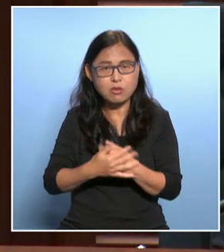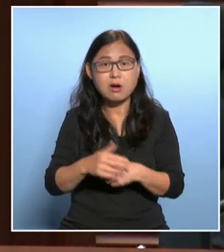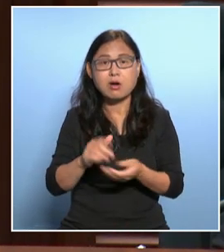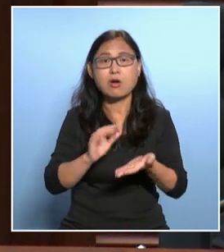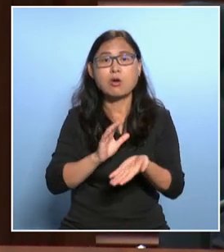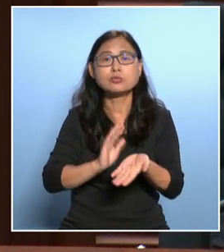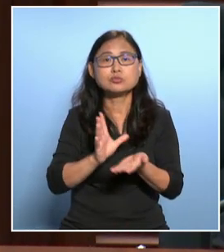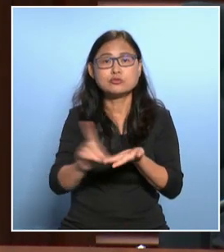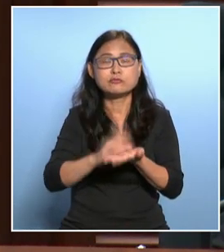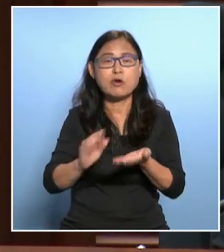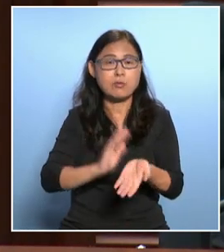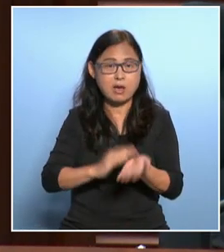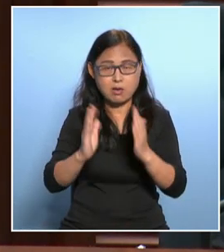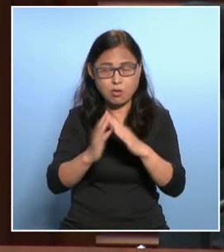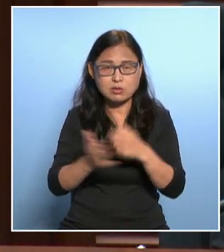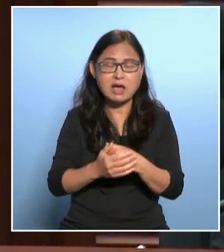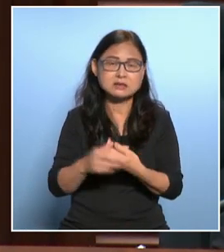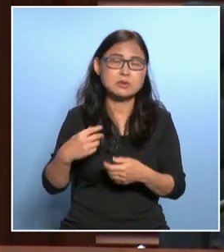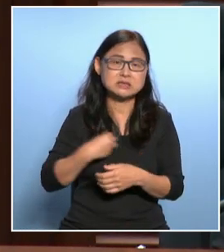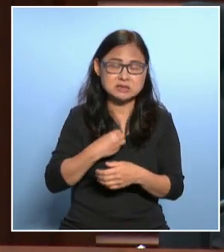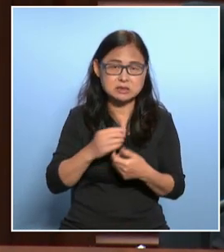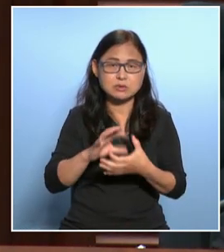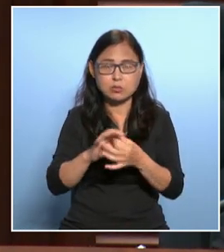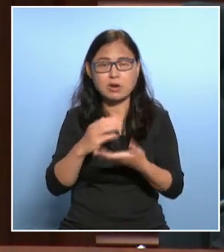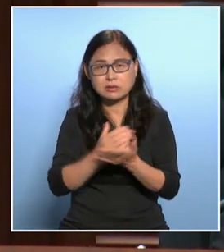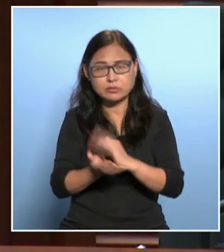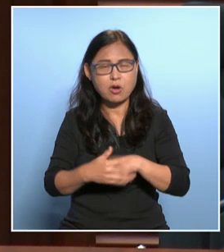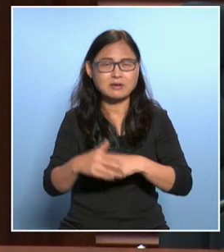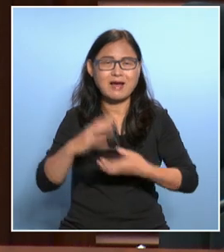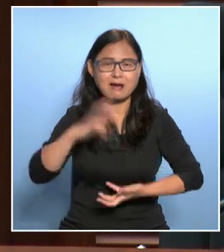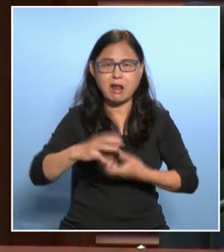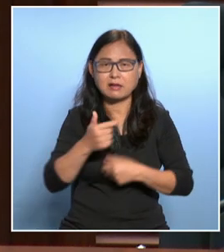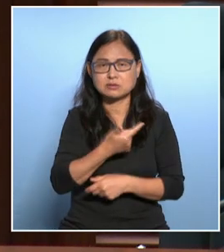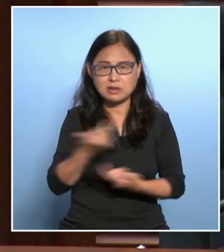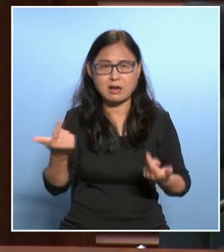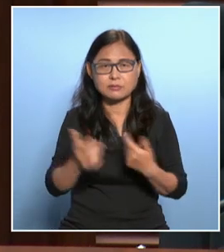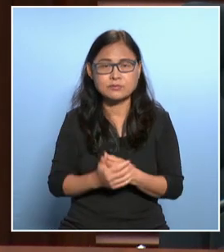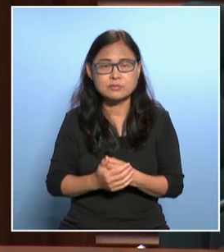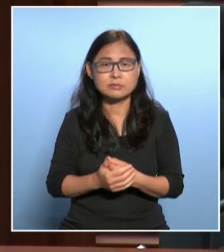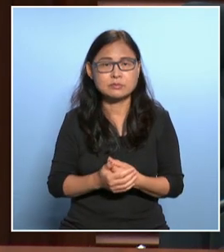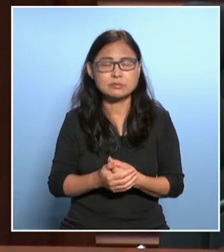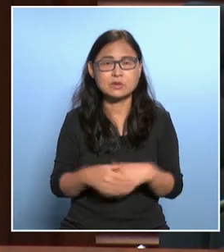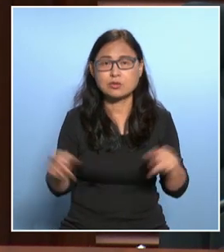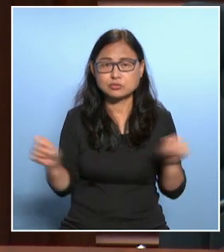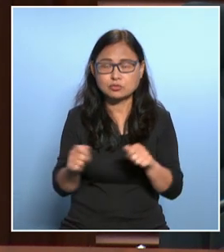of a shortage of manpower for medical staff, the waiting time